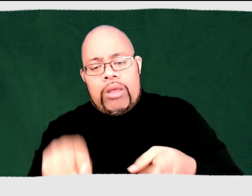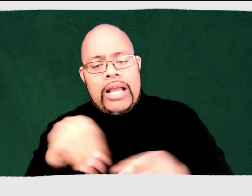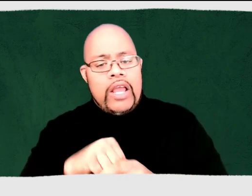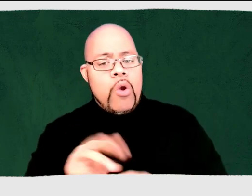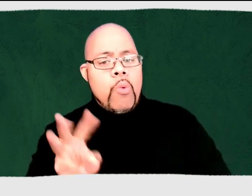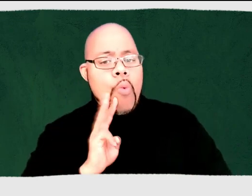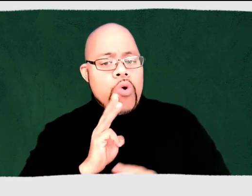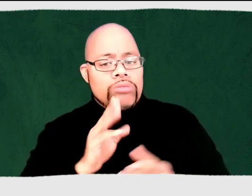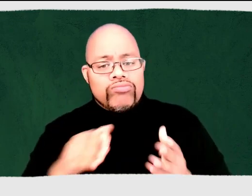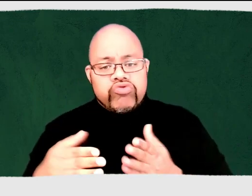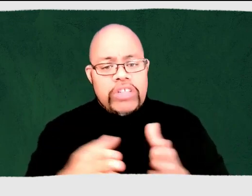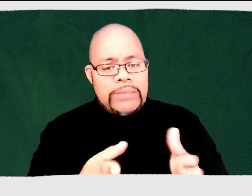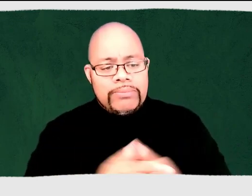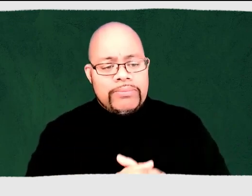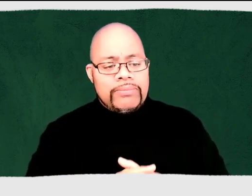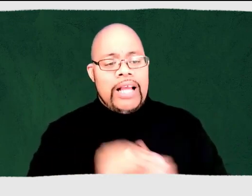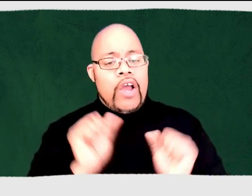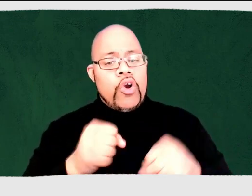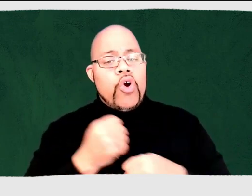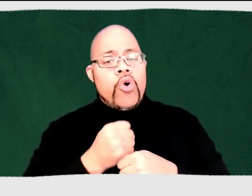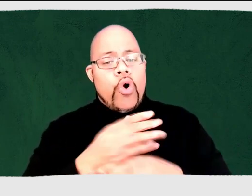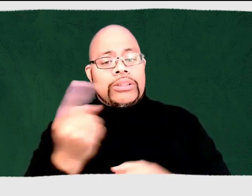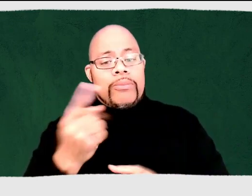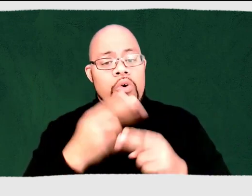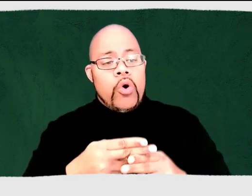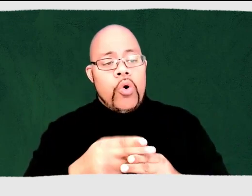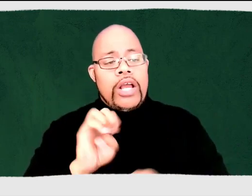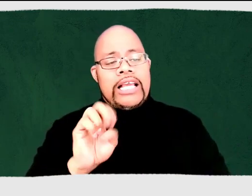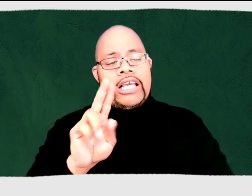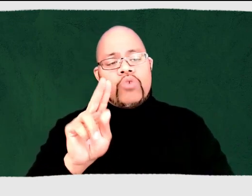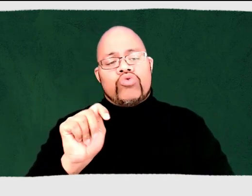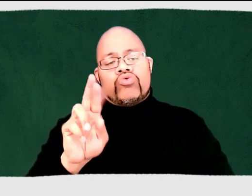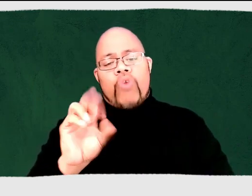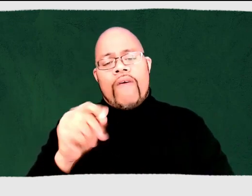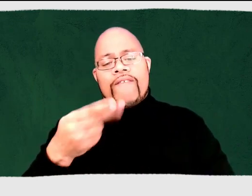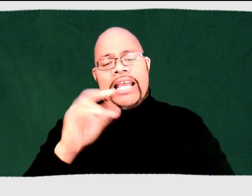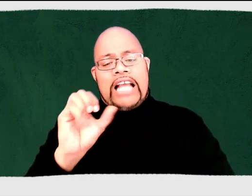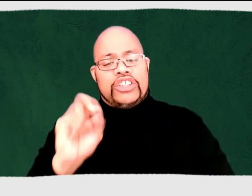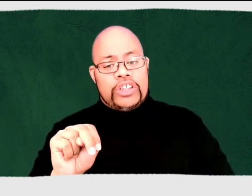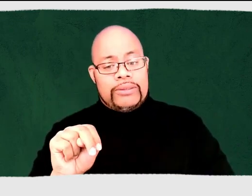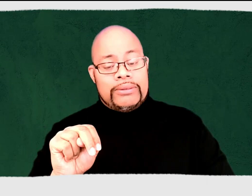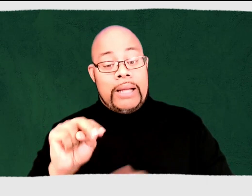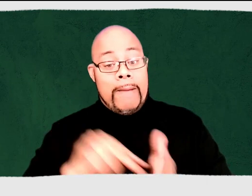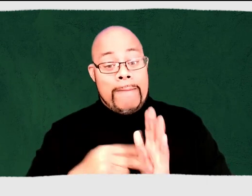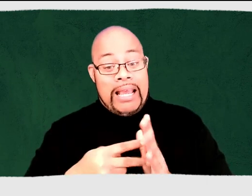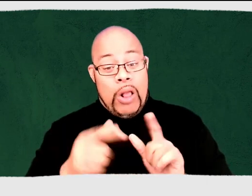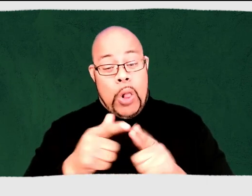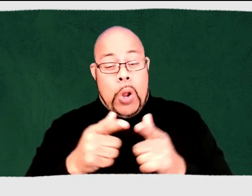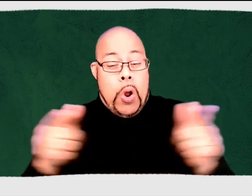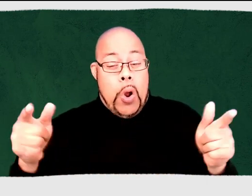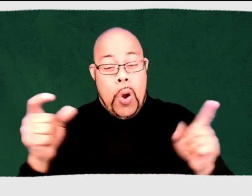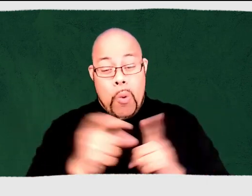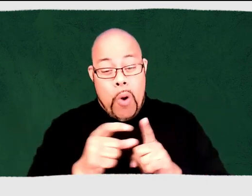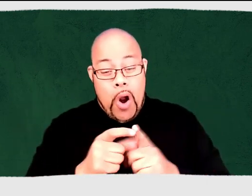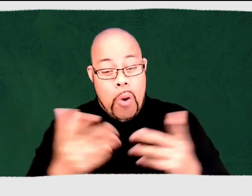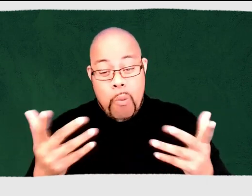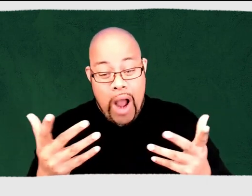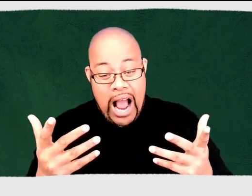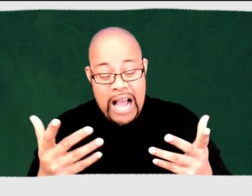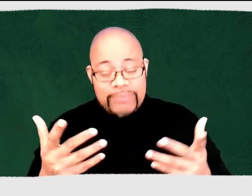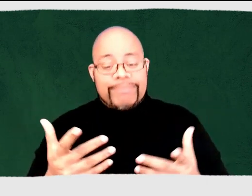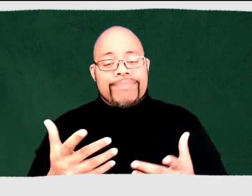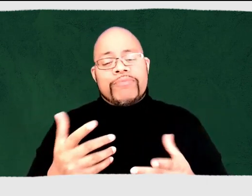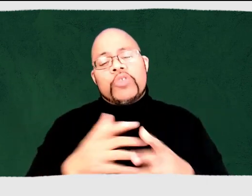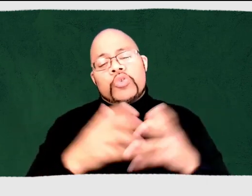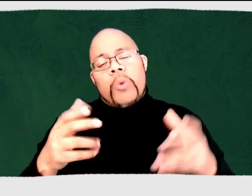rivers and streams, and it could cause something called eutrophication, which is a big, long word that means too